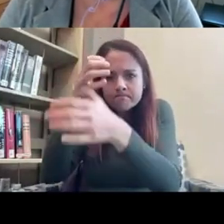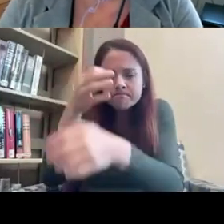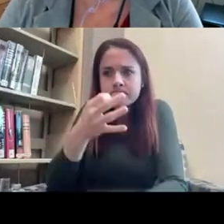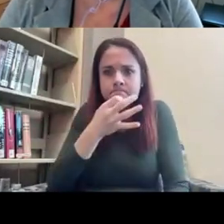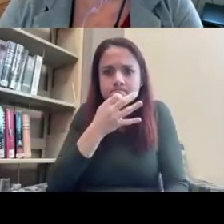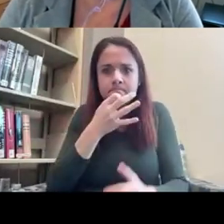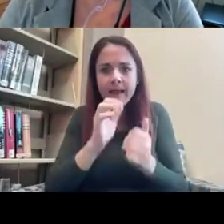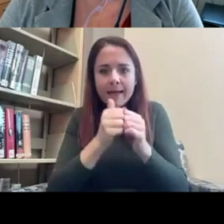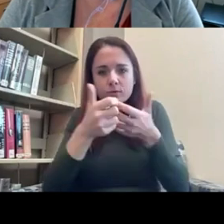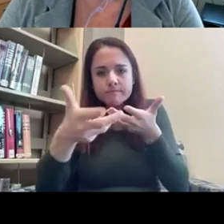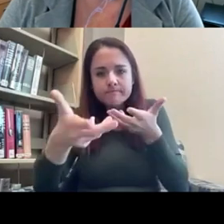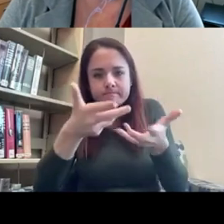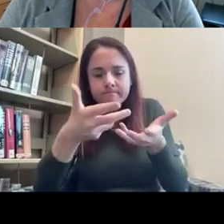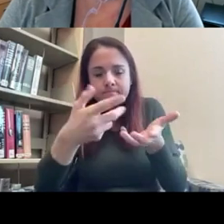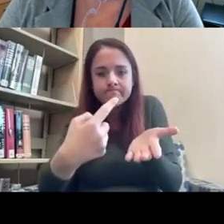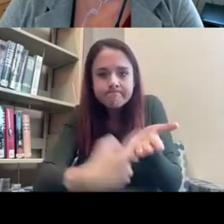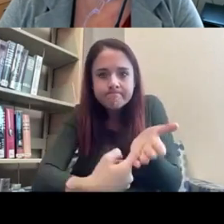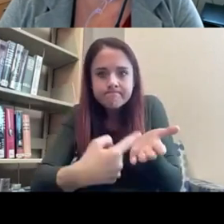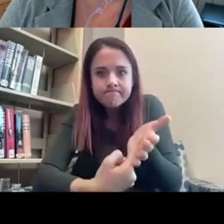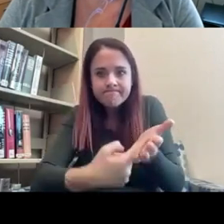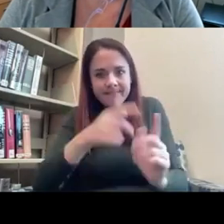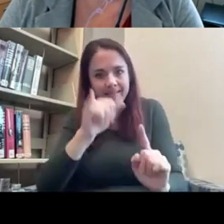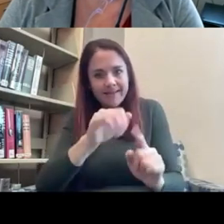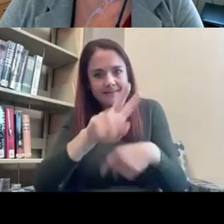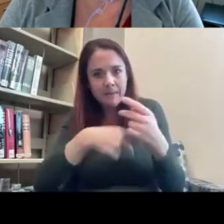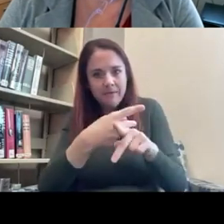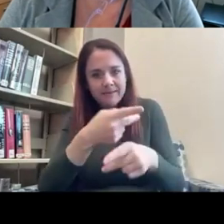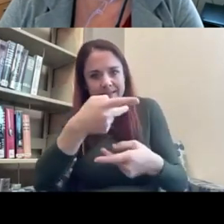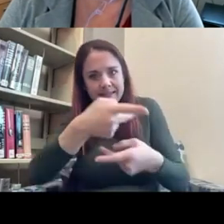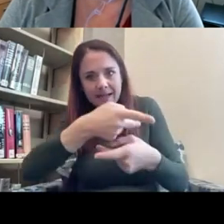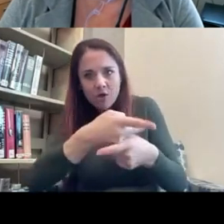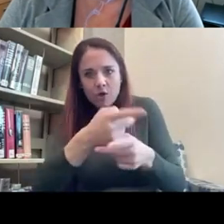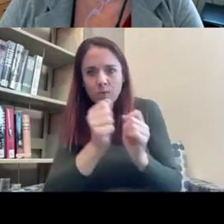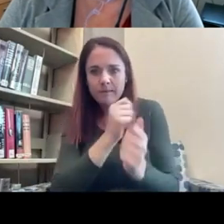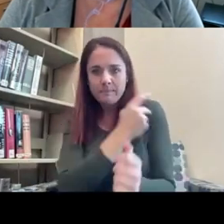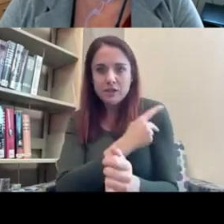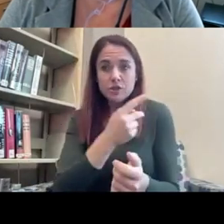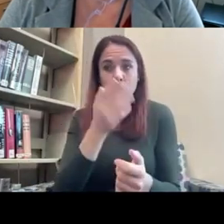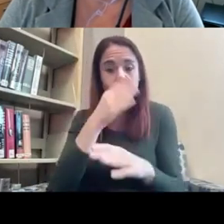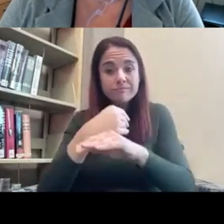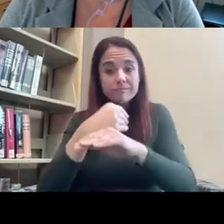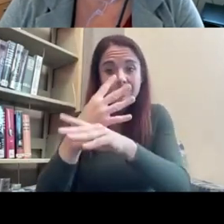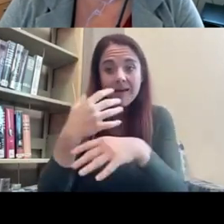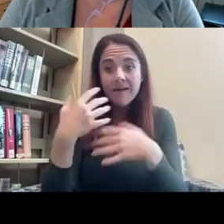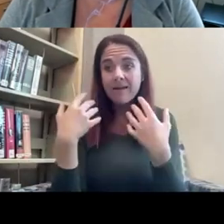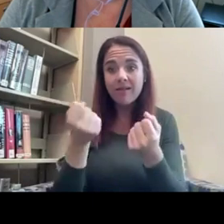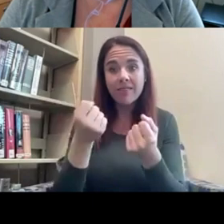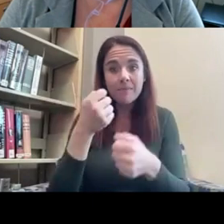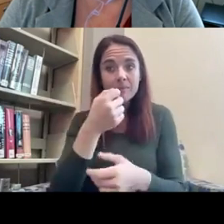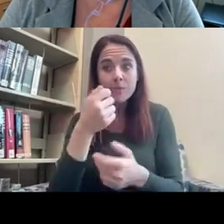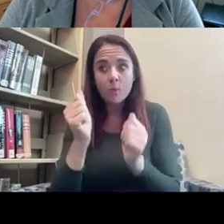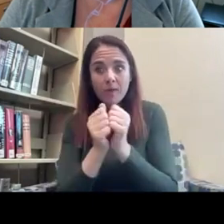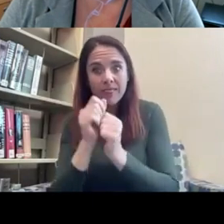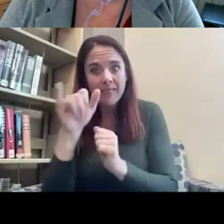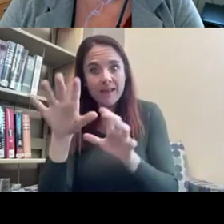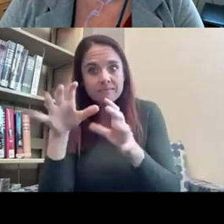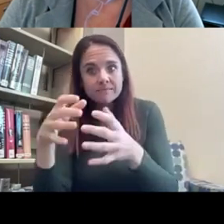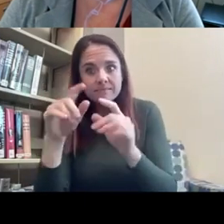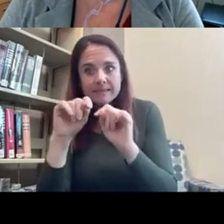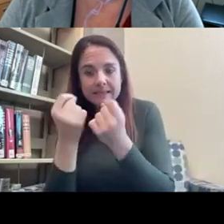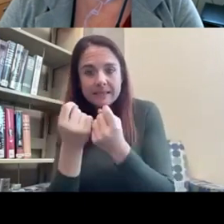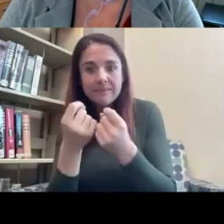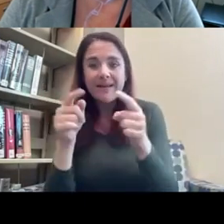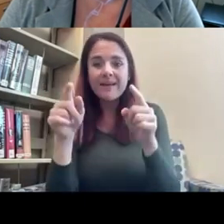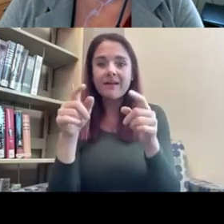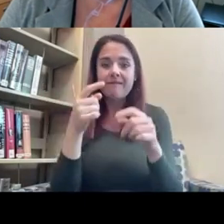goals of care conversation with patients. We do telehealth visits with them for our cancer patients, but also others who are